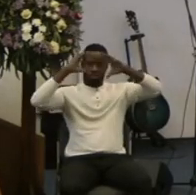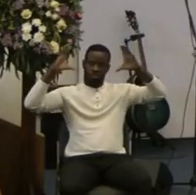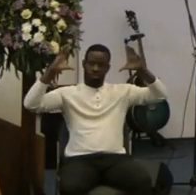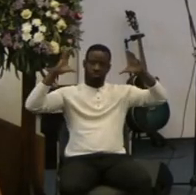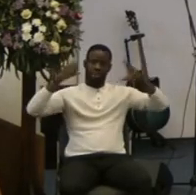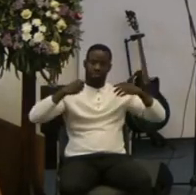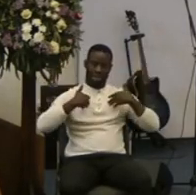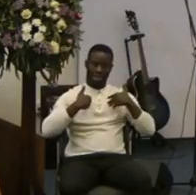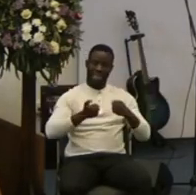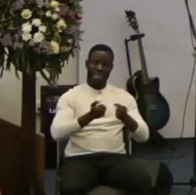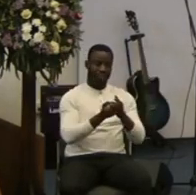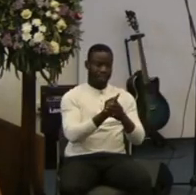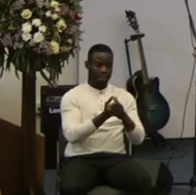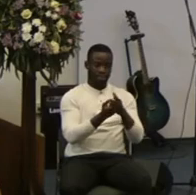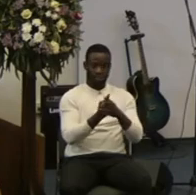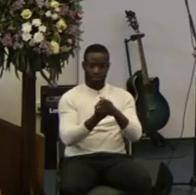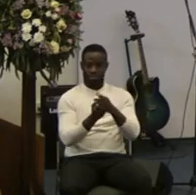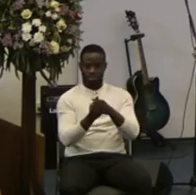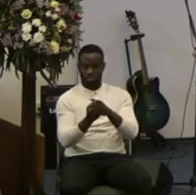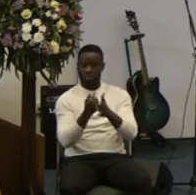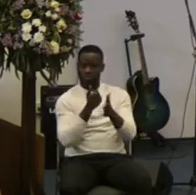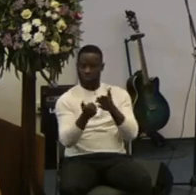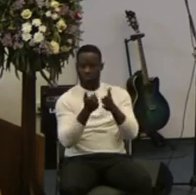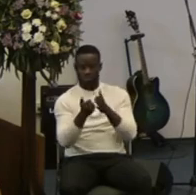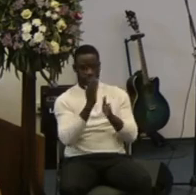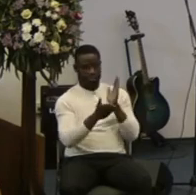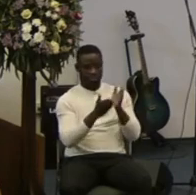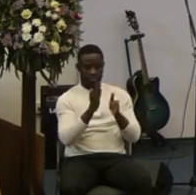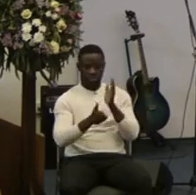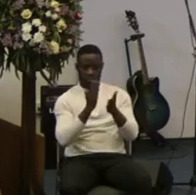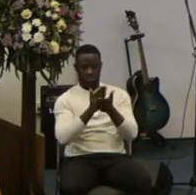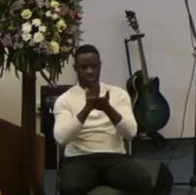these healing events, one after another. Boom, boom, boom.